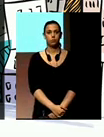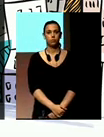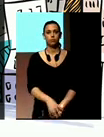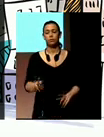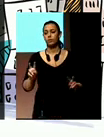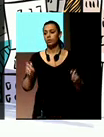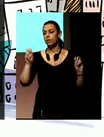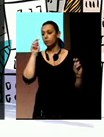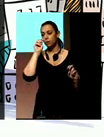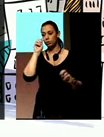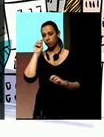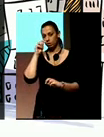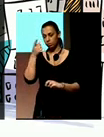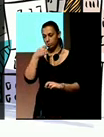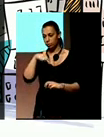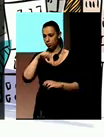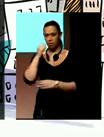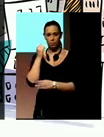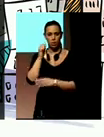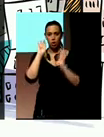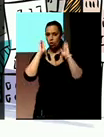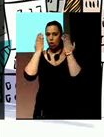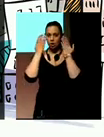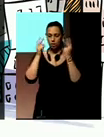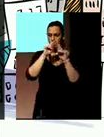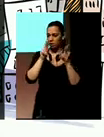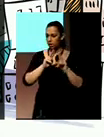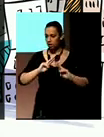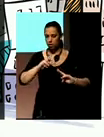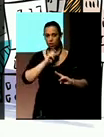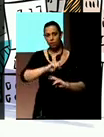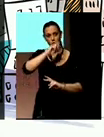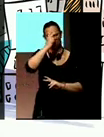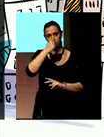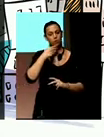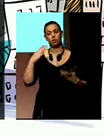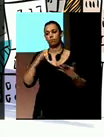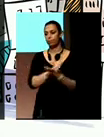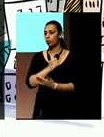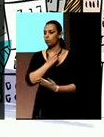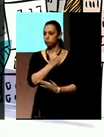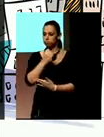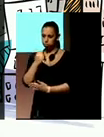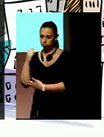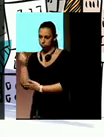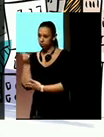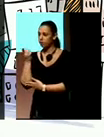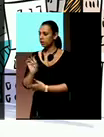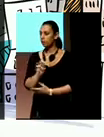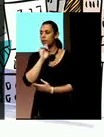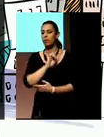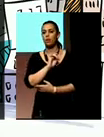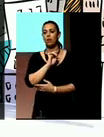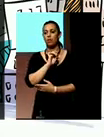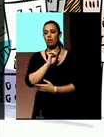In terms of tourism, we have support all the International Congress of ONCE Foundation as